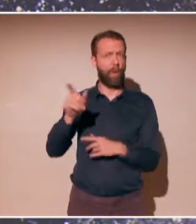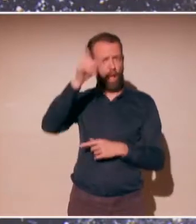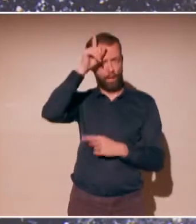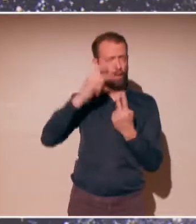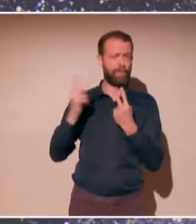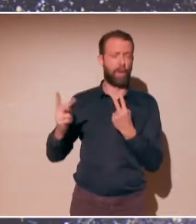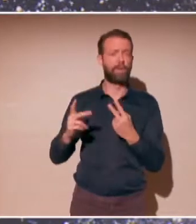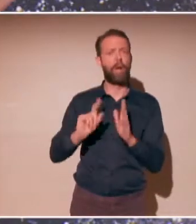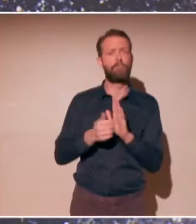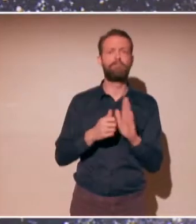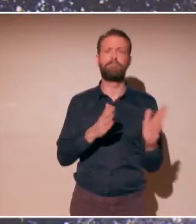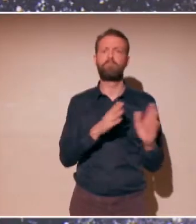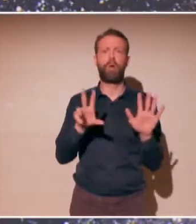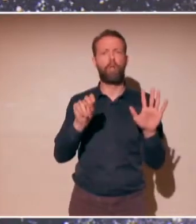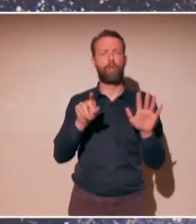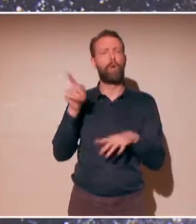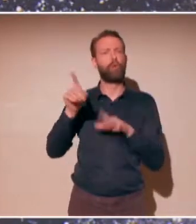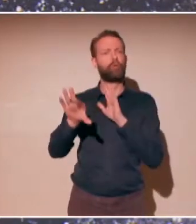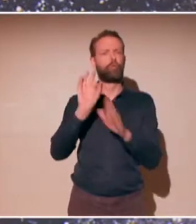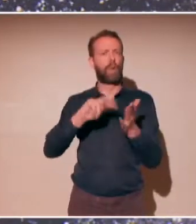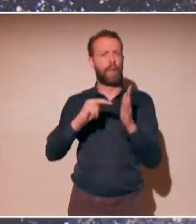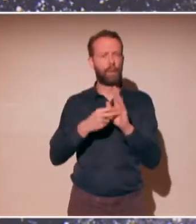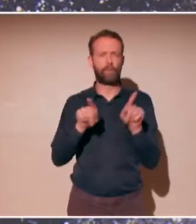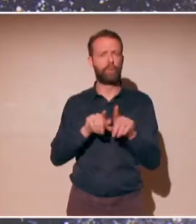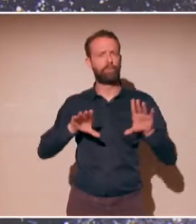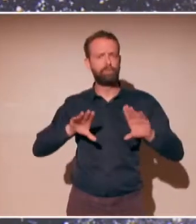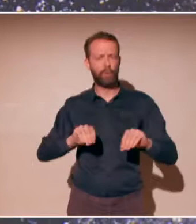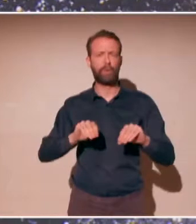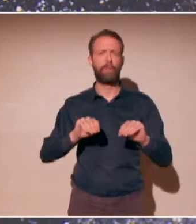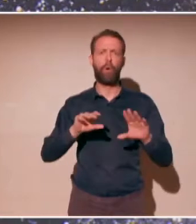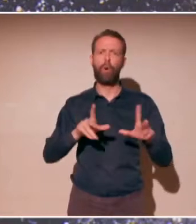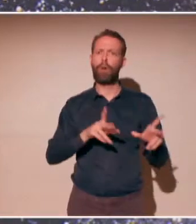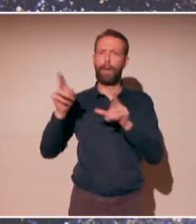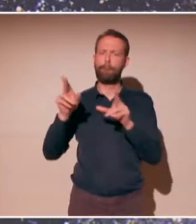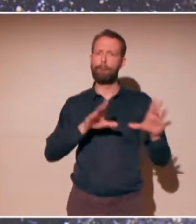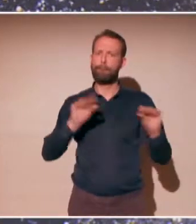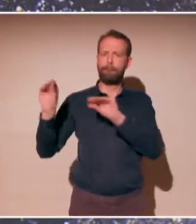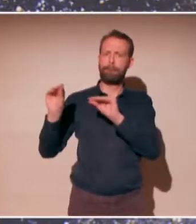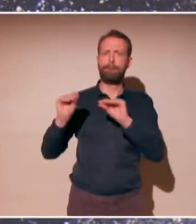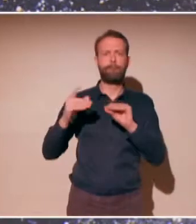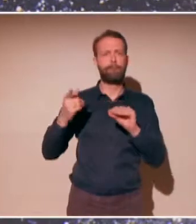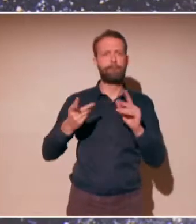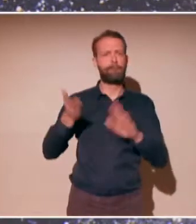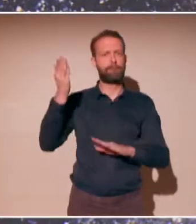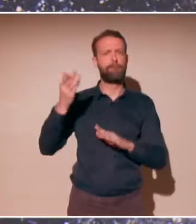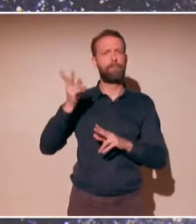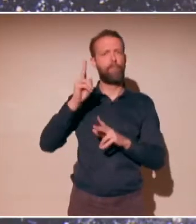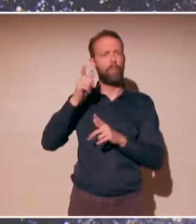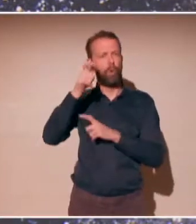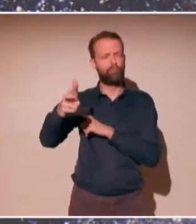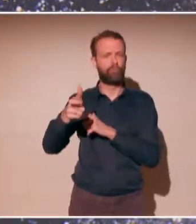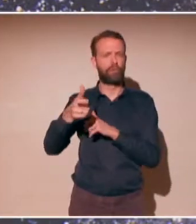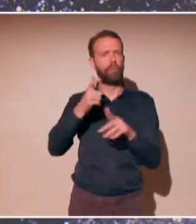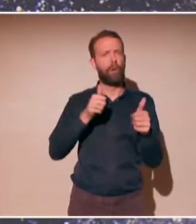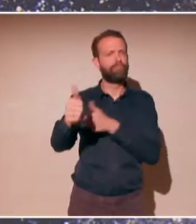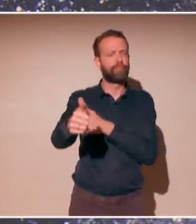historically. And at the beginning of the 80s, our German neighbors took better choices and made better